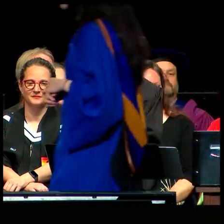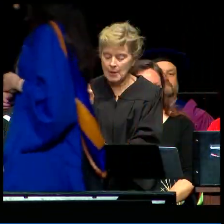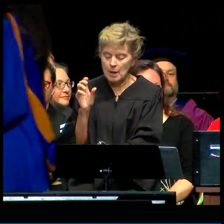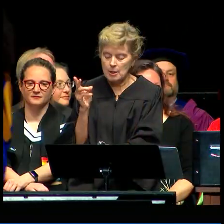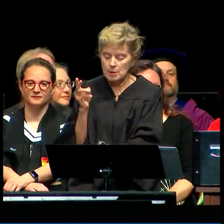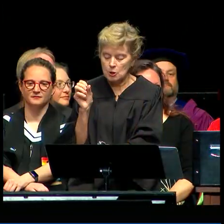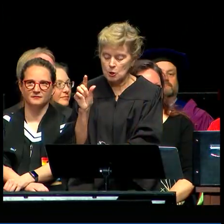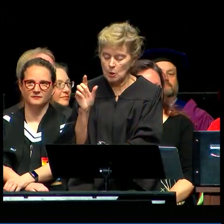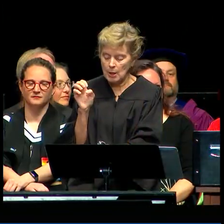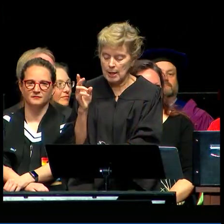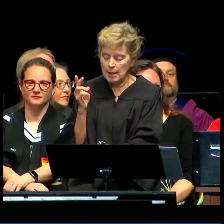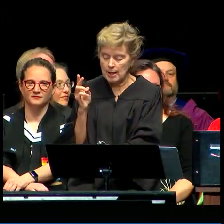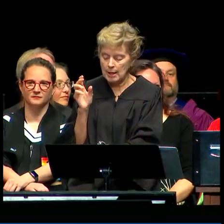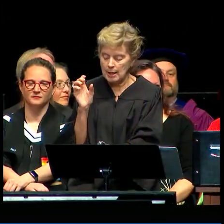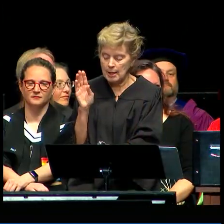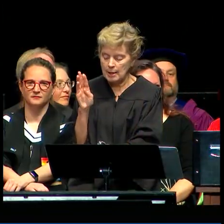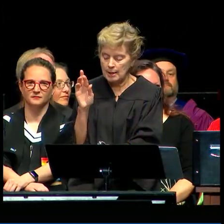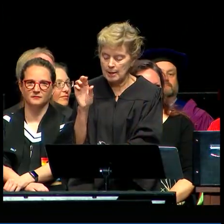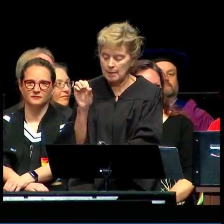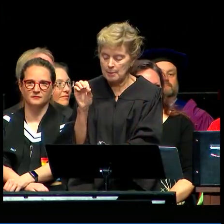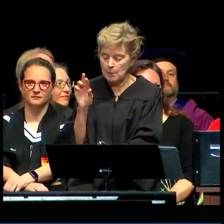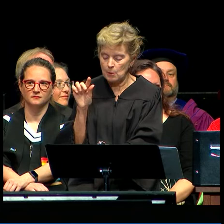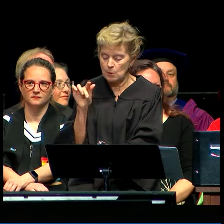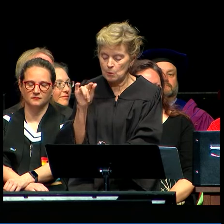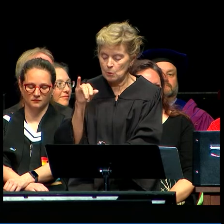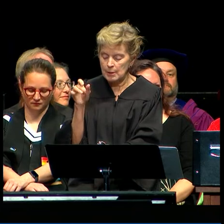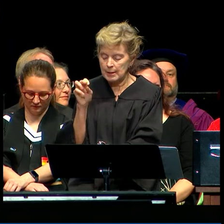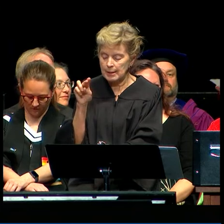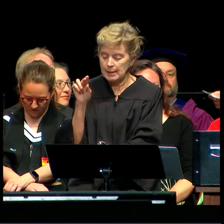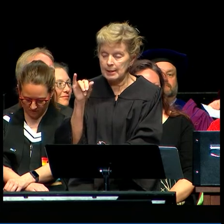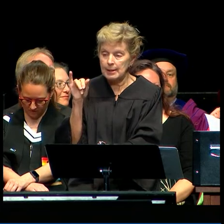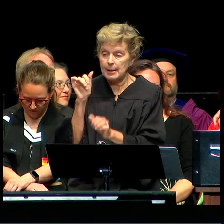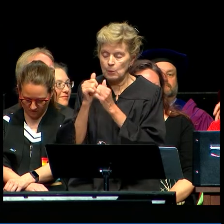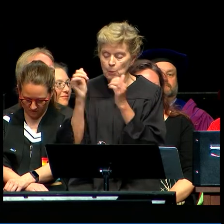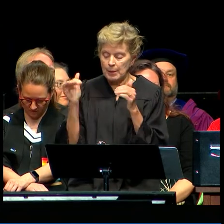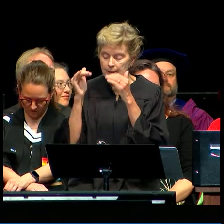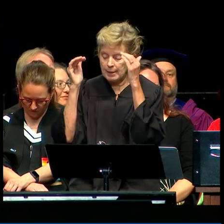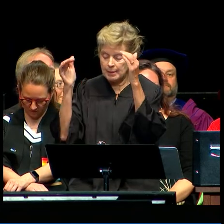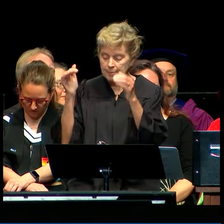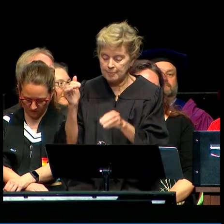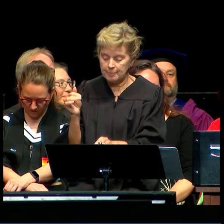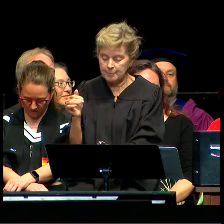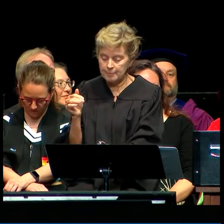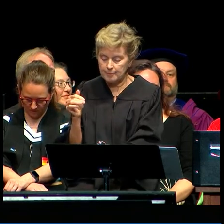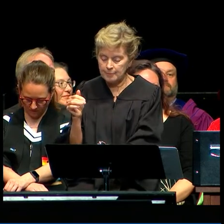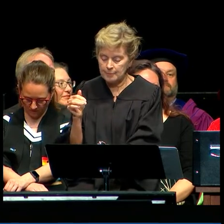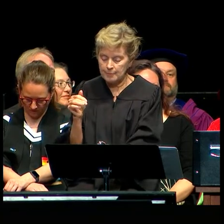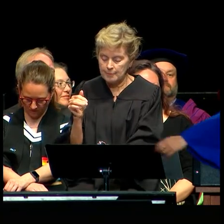Shola Saperi Burujeni, with distinction.